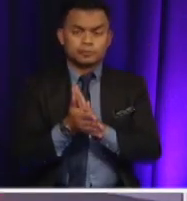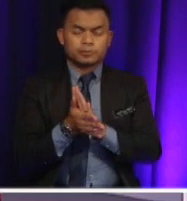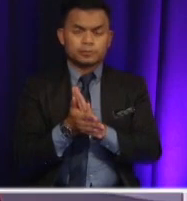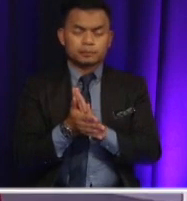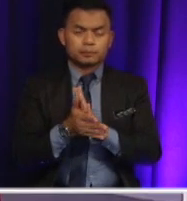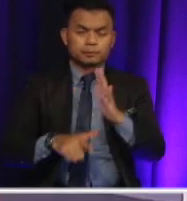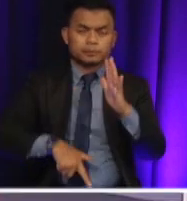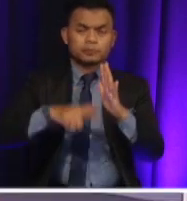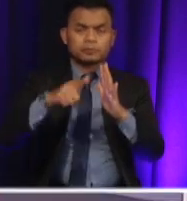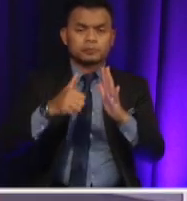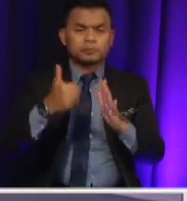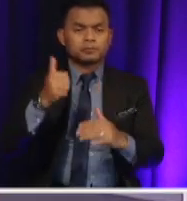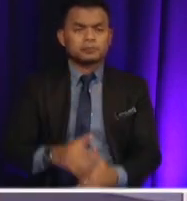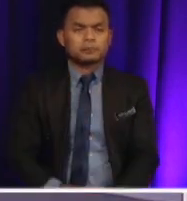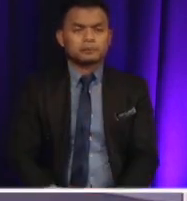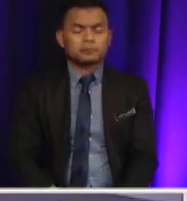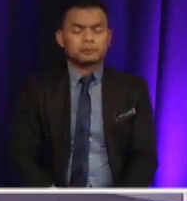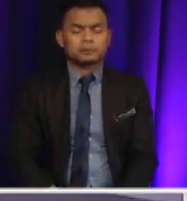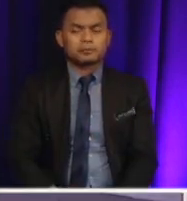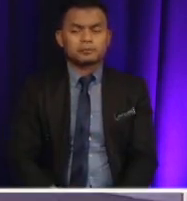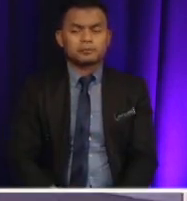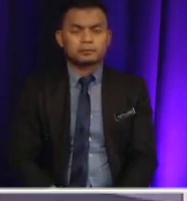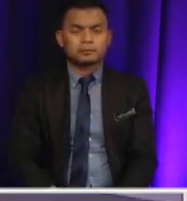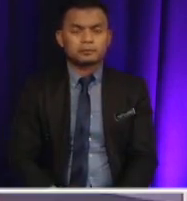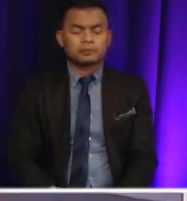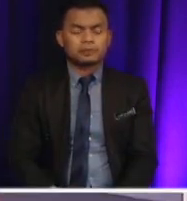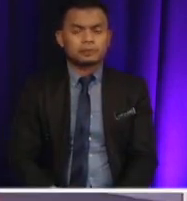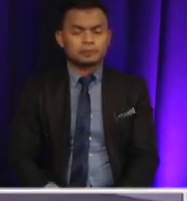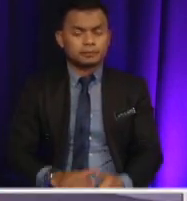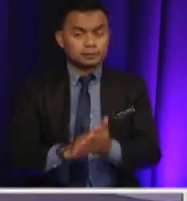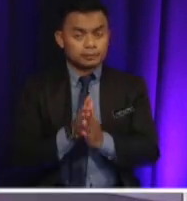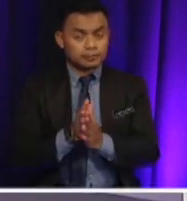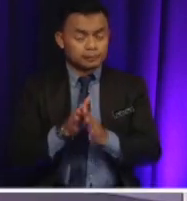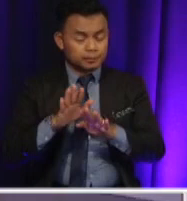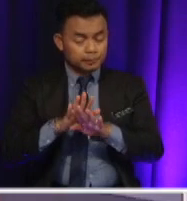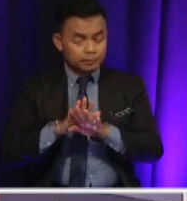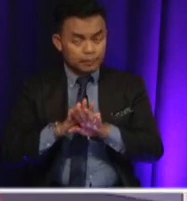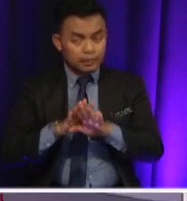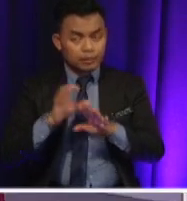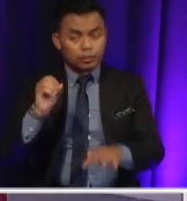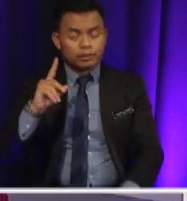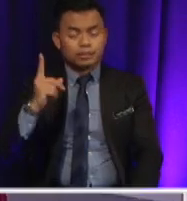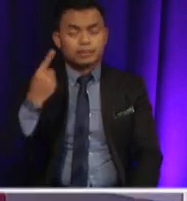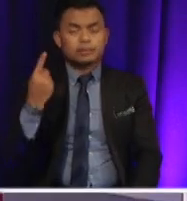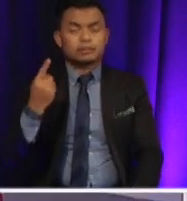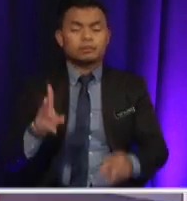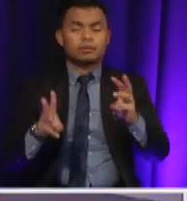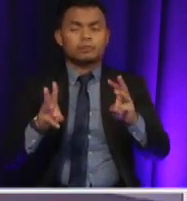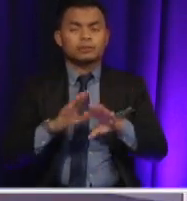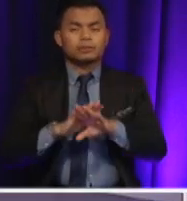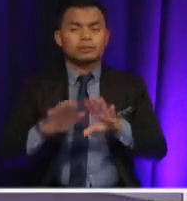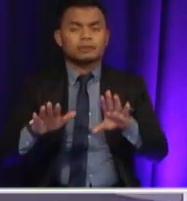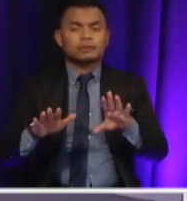So it's all right if it's not completely grammatically correct. And